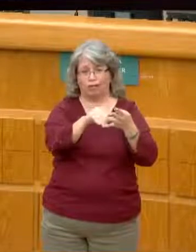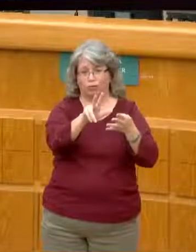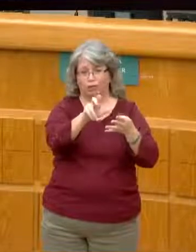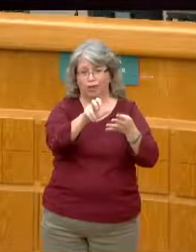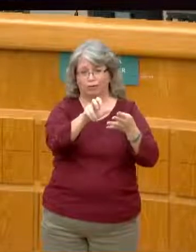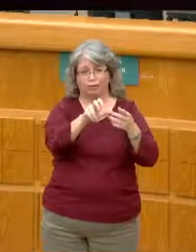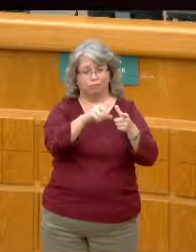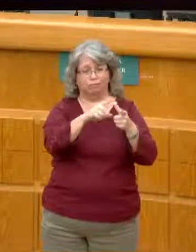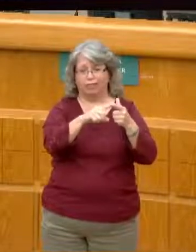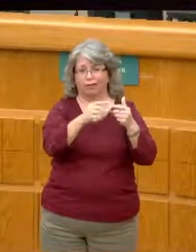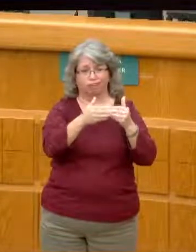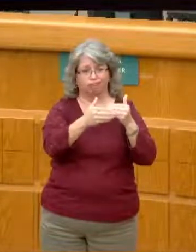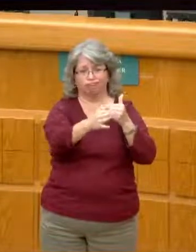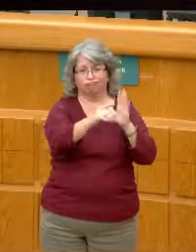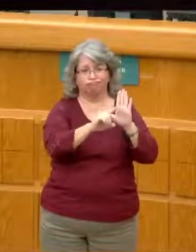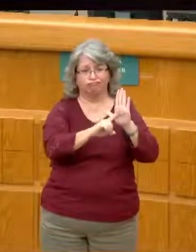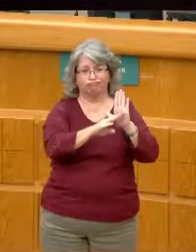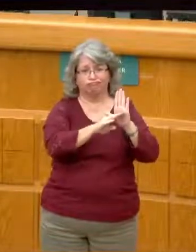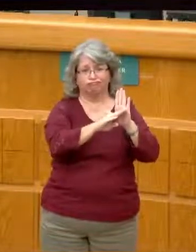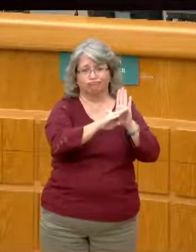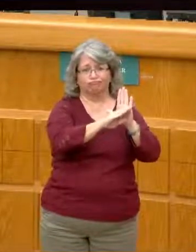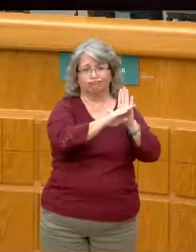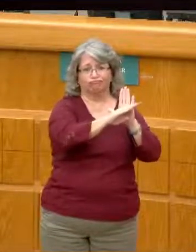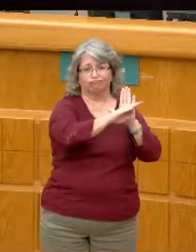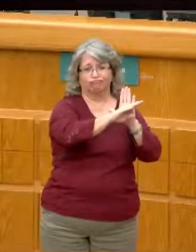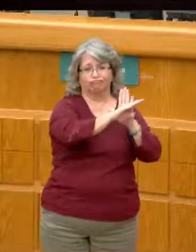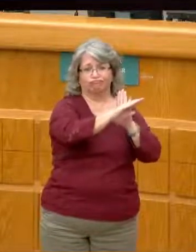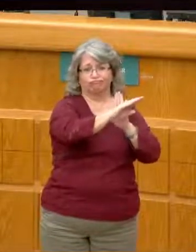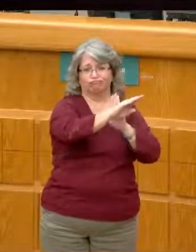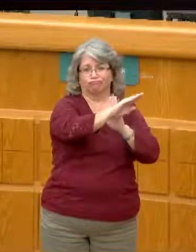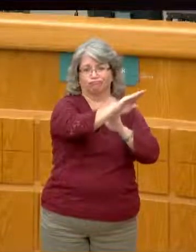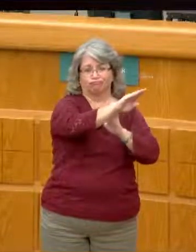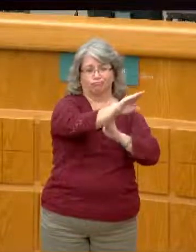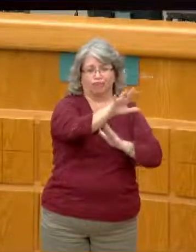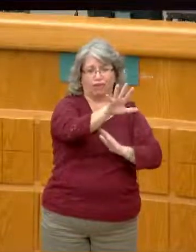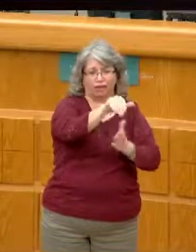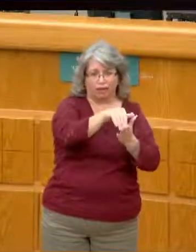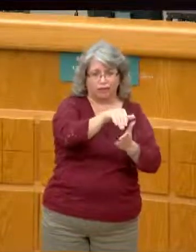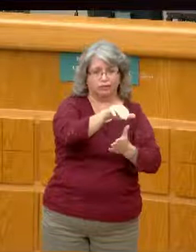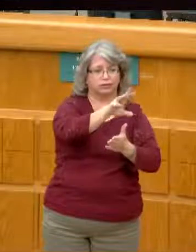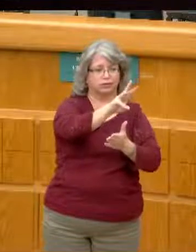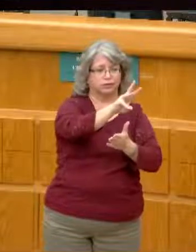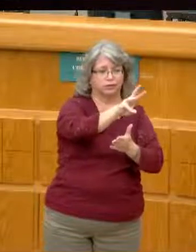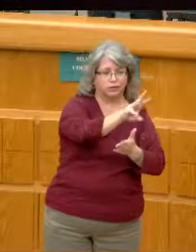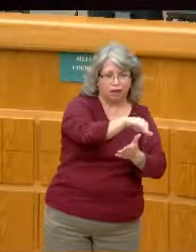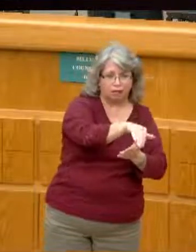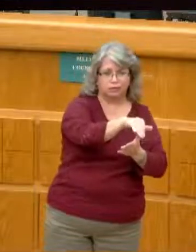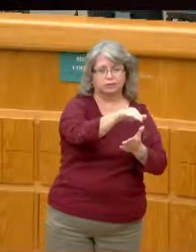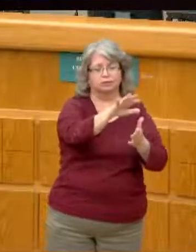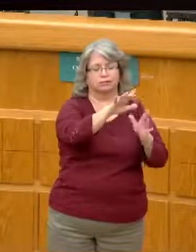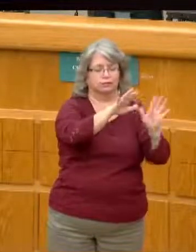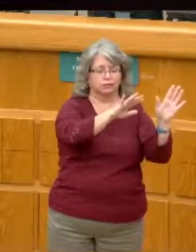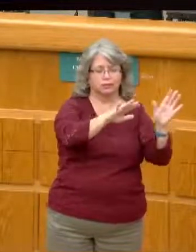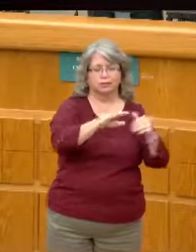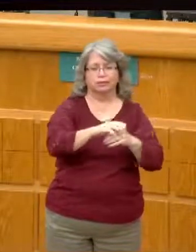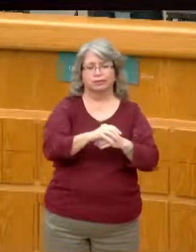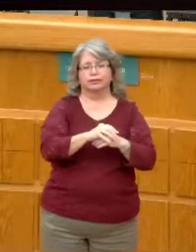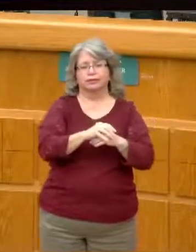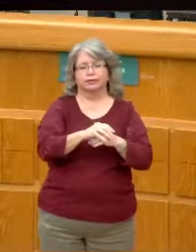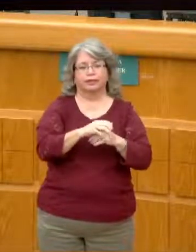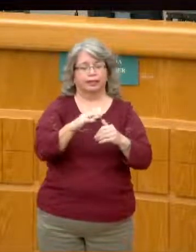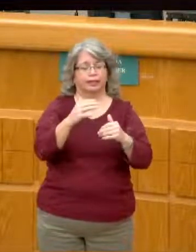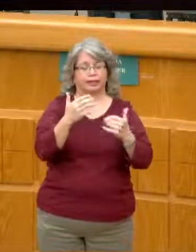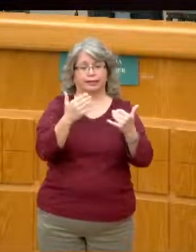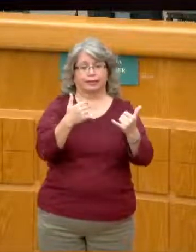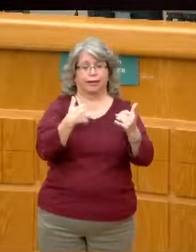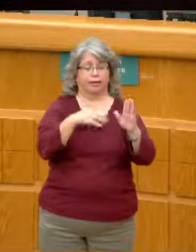just consistently increased 5,500, 6,900 in a week. We have now peaked across the top of that Omicron